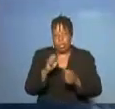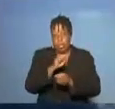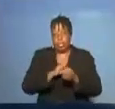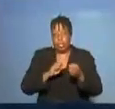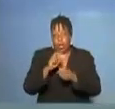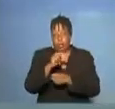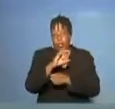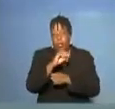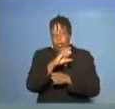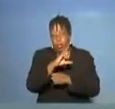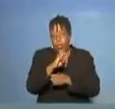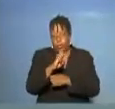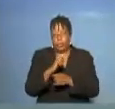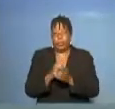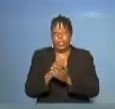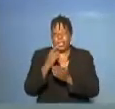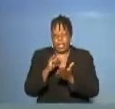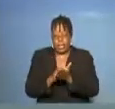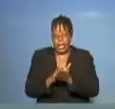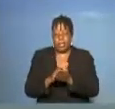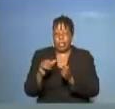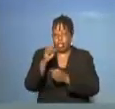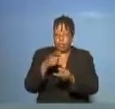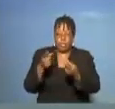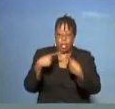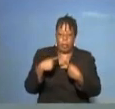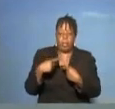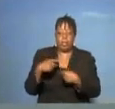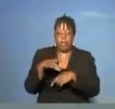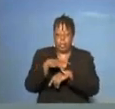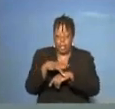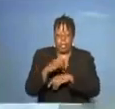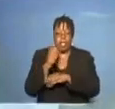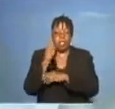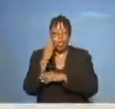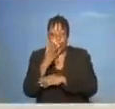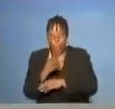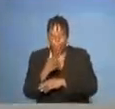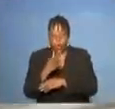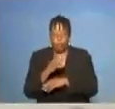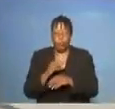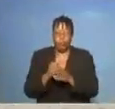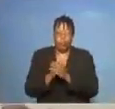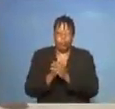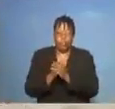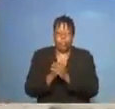coming because the planet is warmer, the sea surface is warmer. That's because